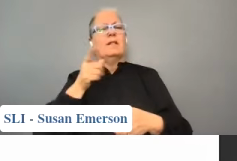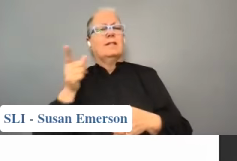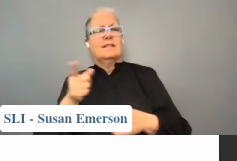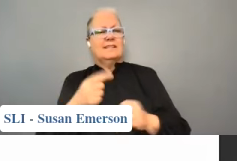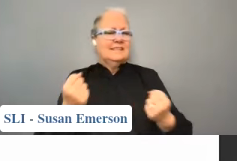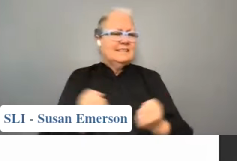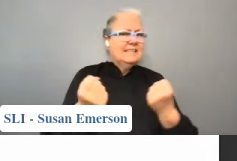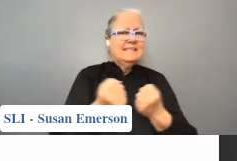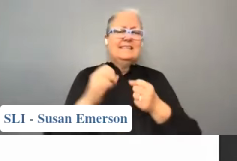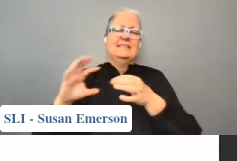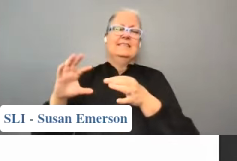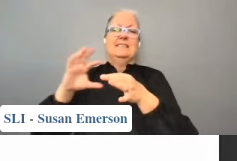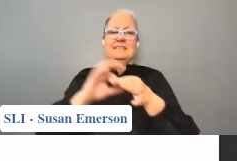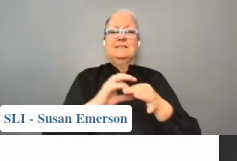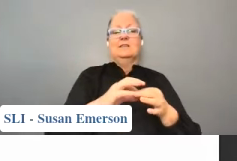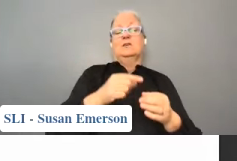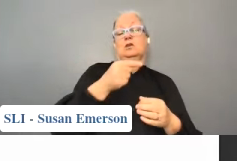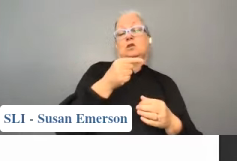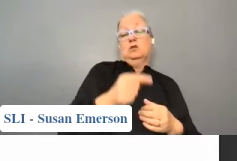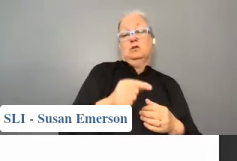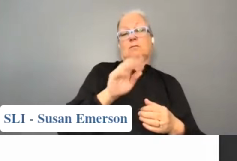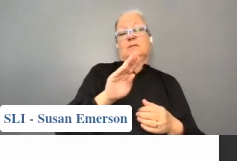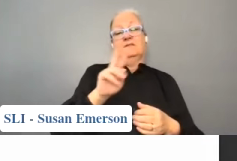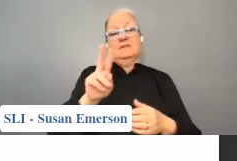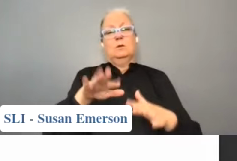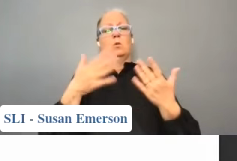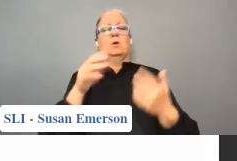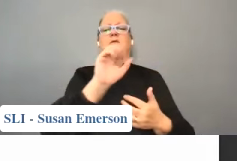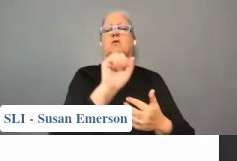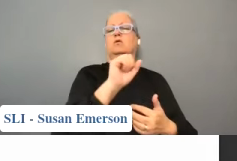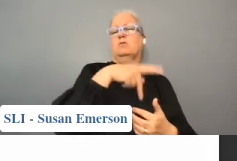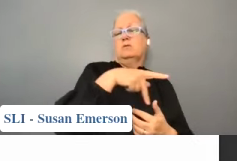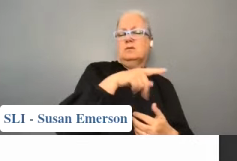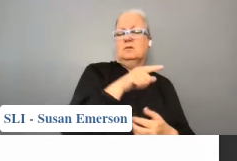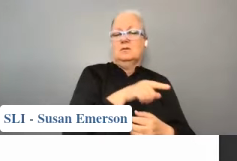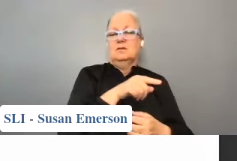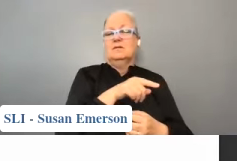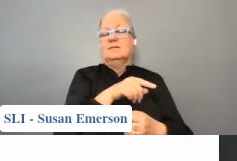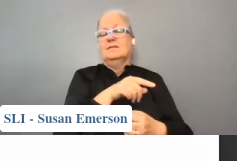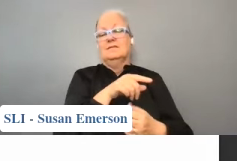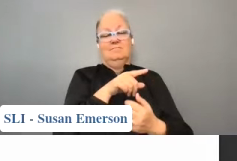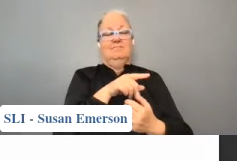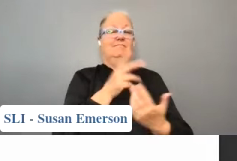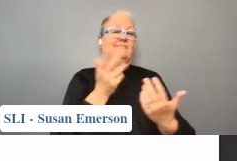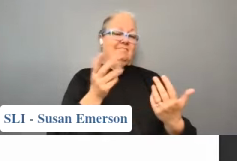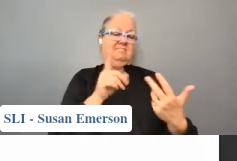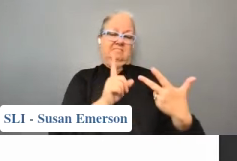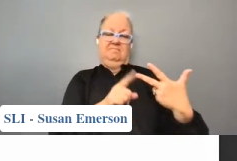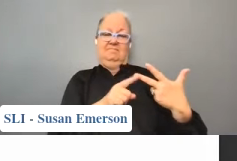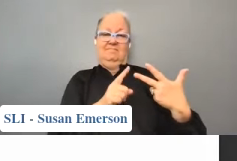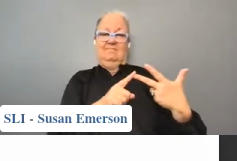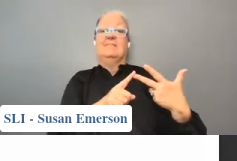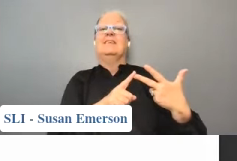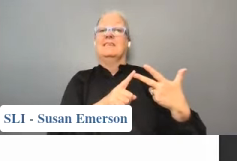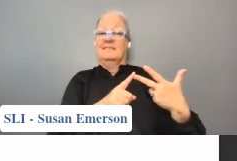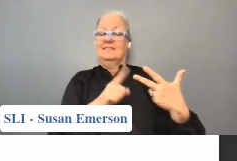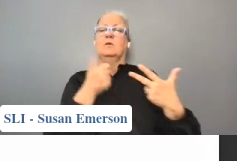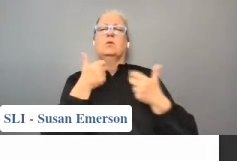or gender-based violence. And synergy at this very kind of initial level creates opportunities